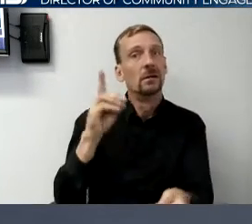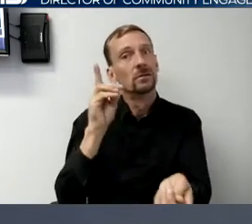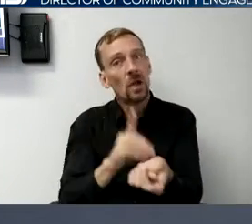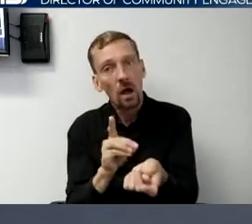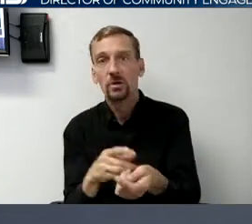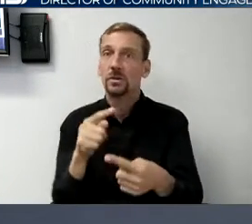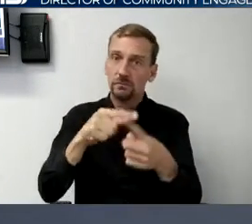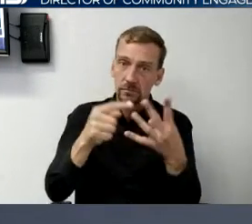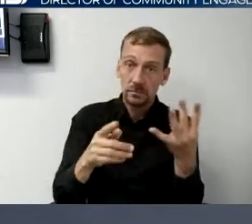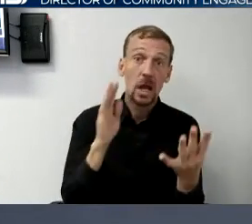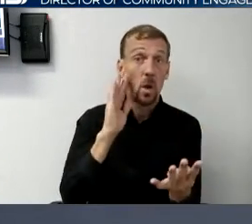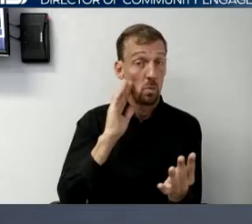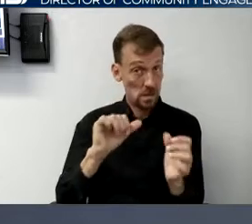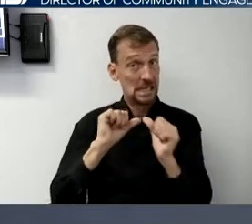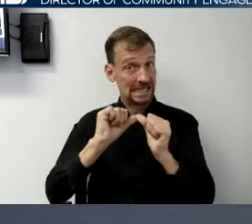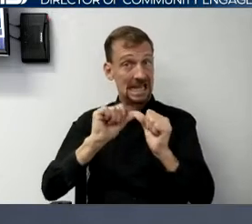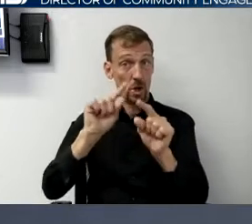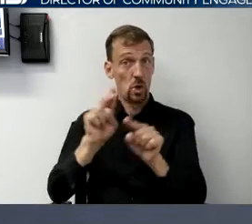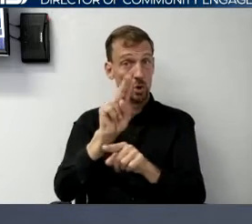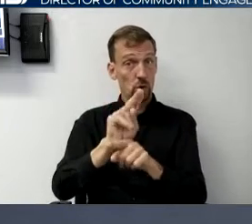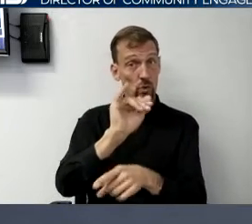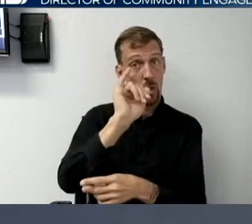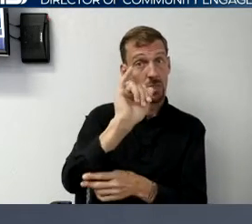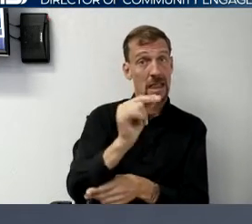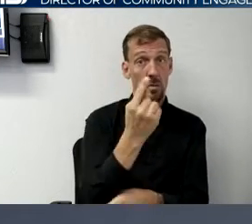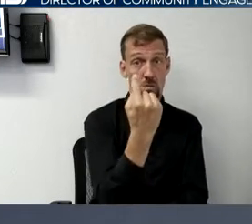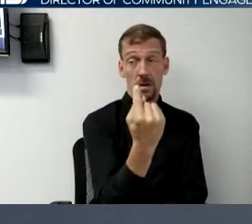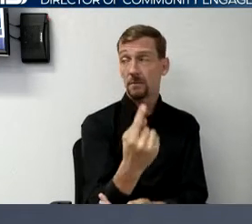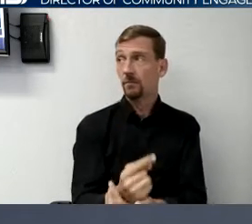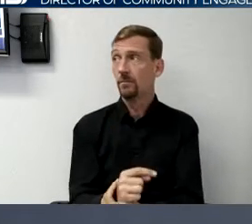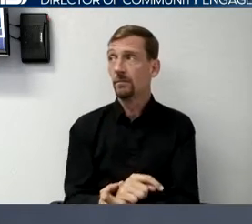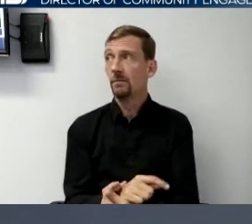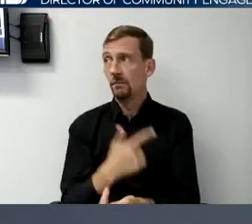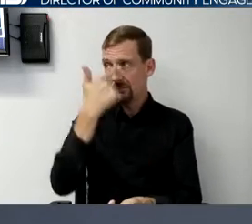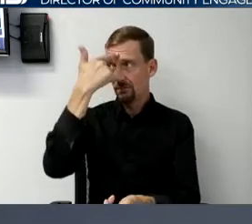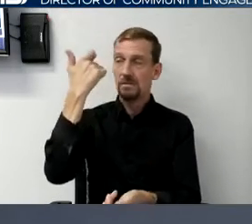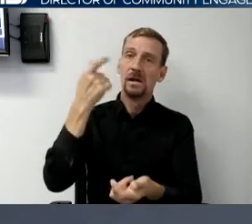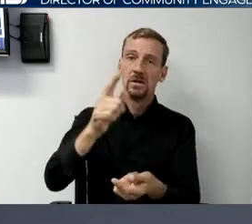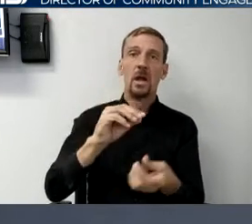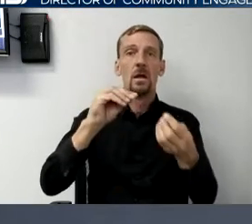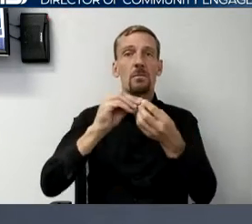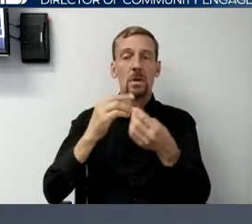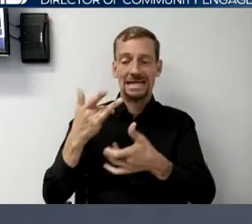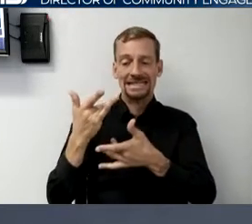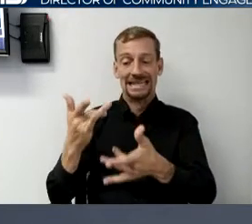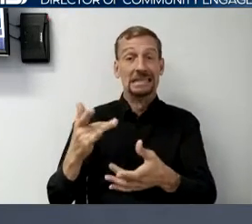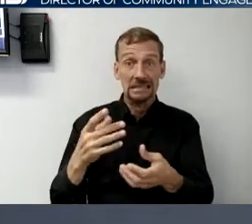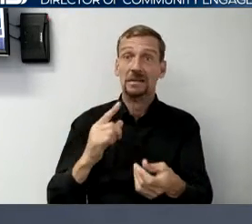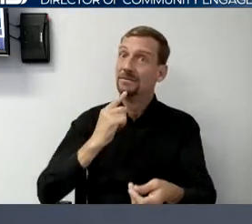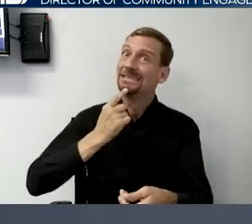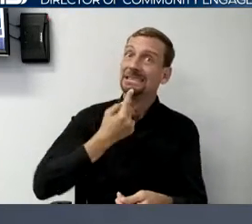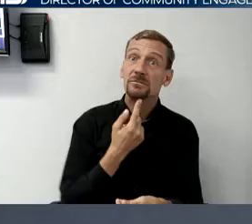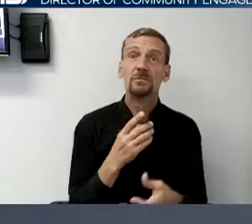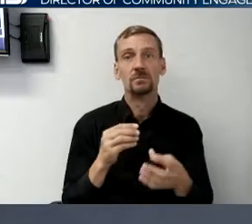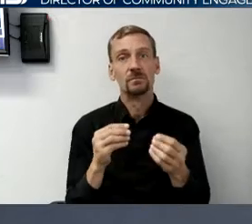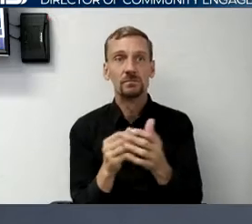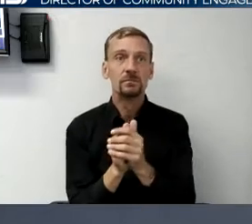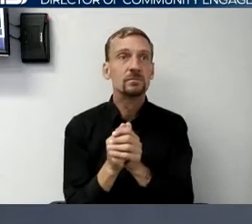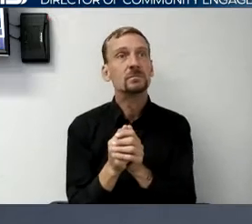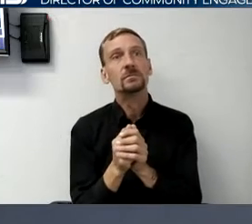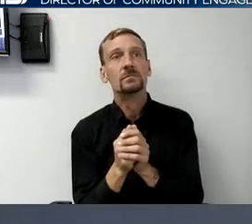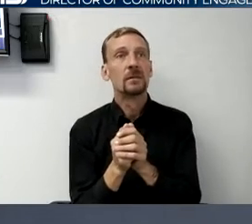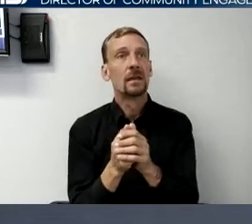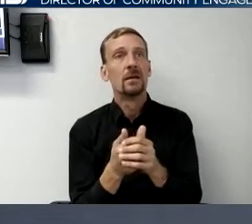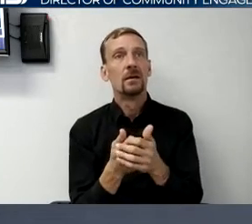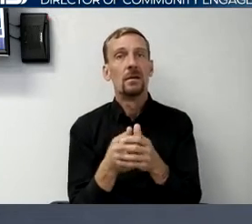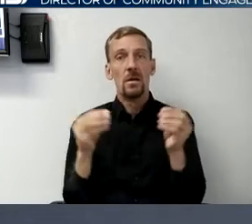the hospital. We'll continue to use those molecular platforms because they're just more sensitive and I don't